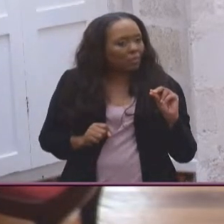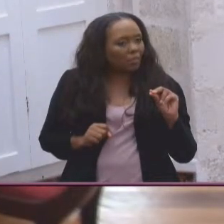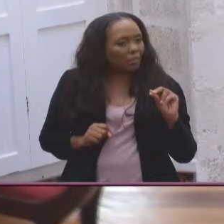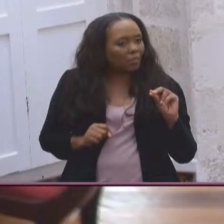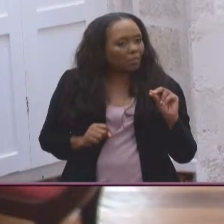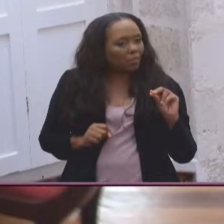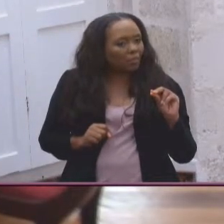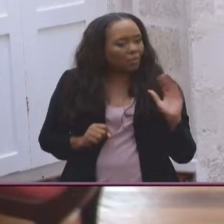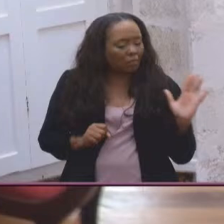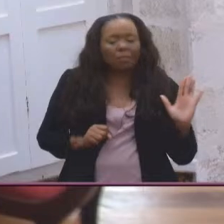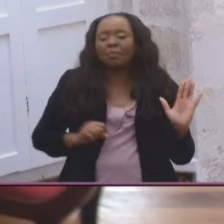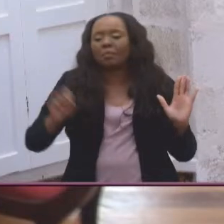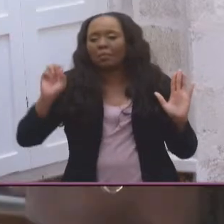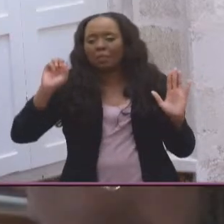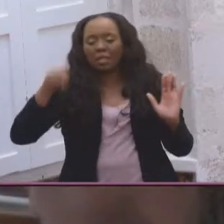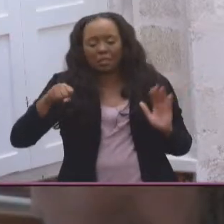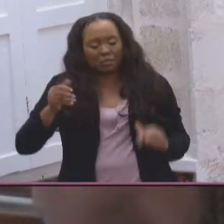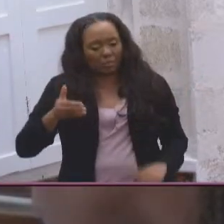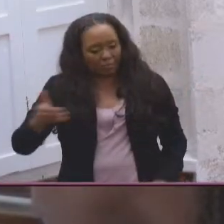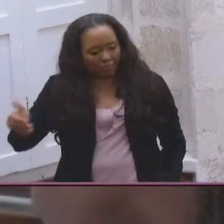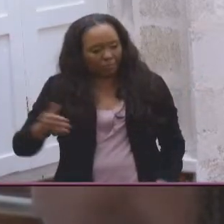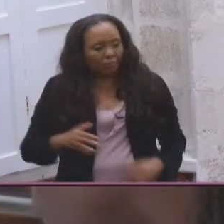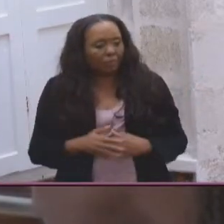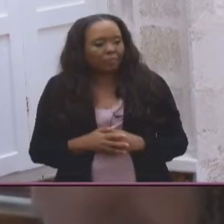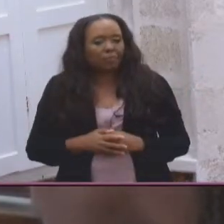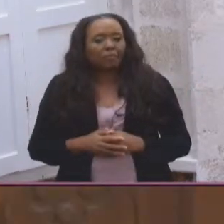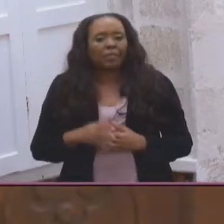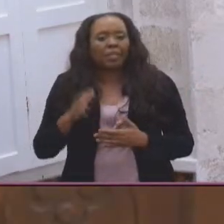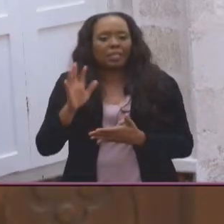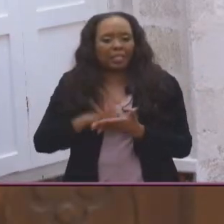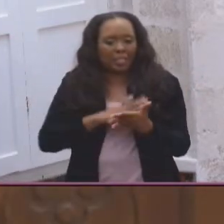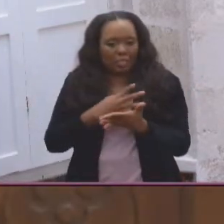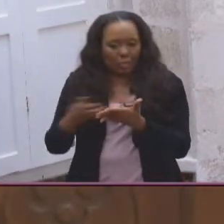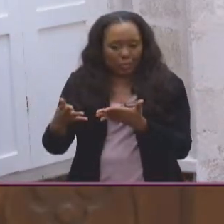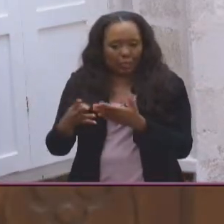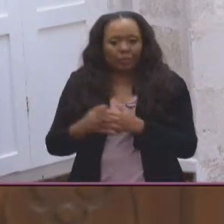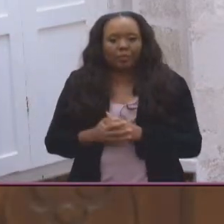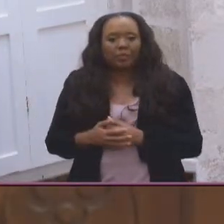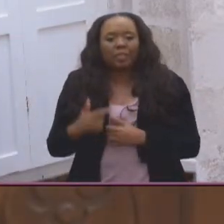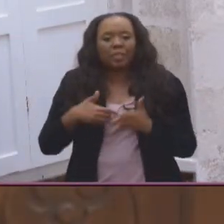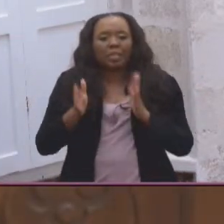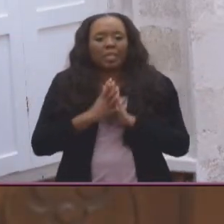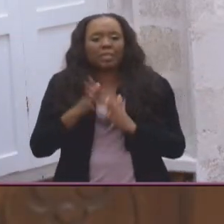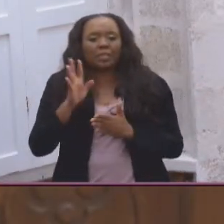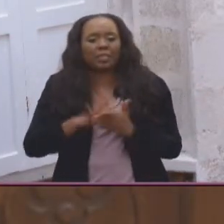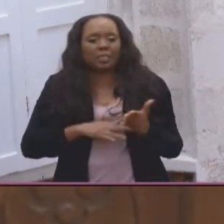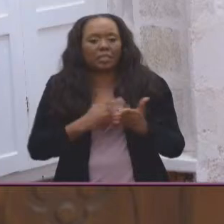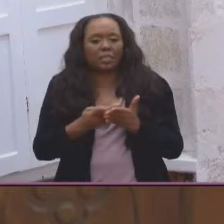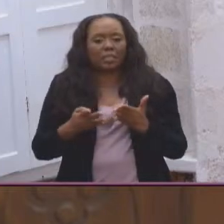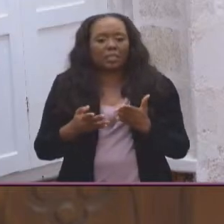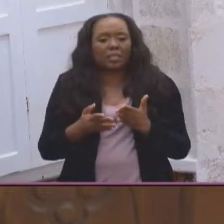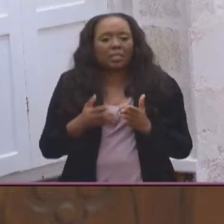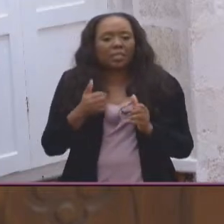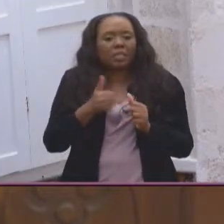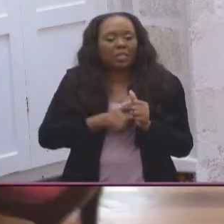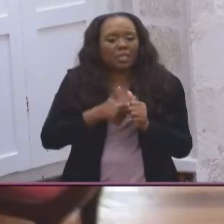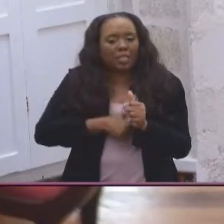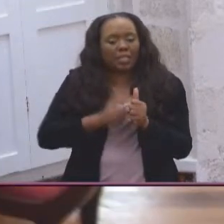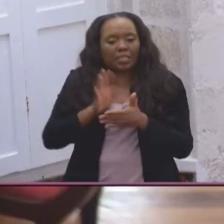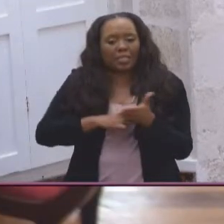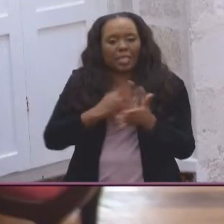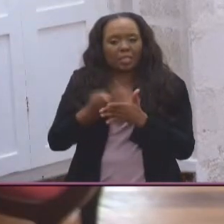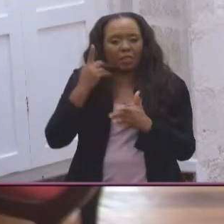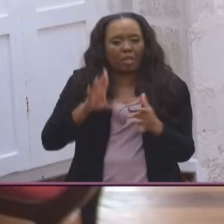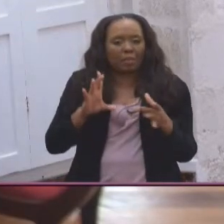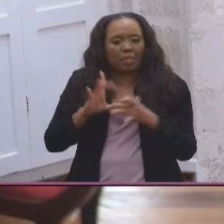no? The ayes have it. The schedule. Madam Chair, I beg to move that the schedule be the schedule to the bill. The question